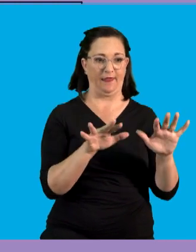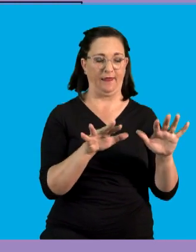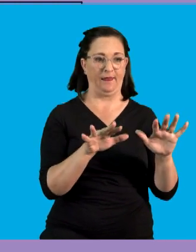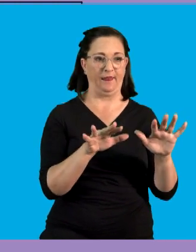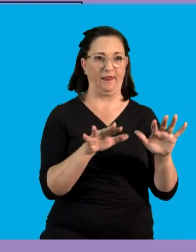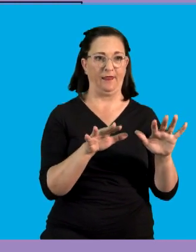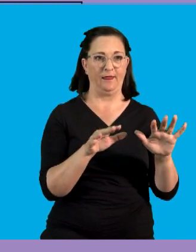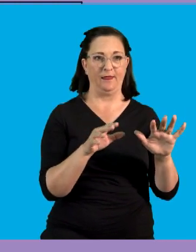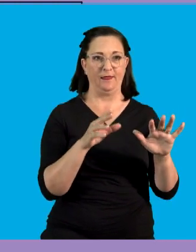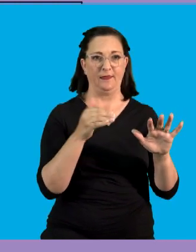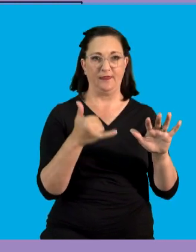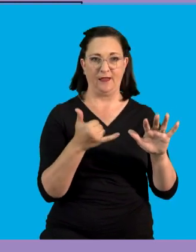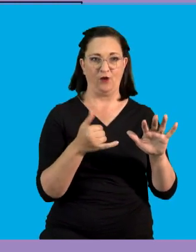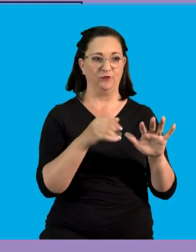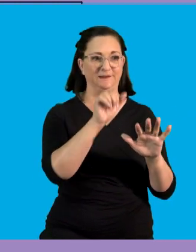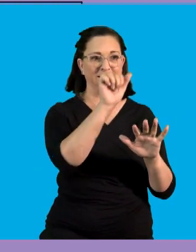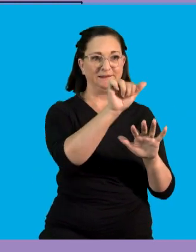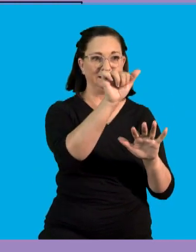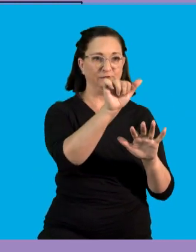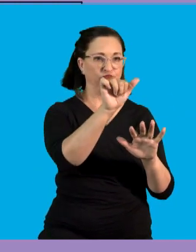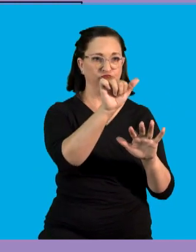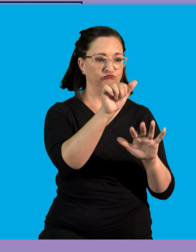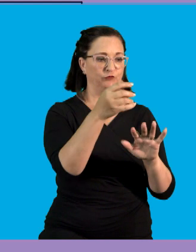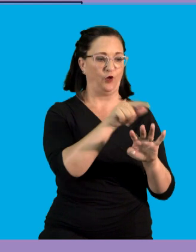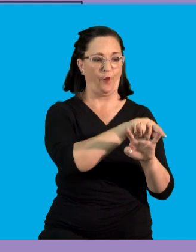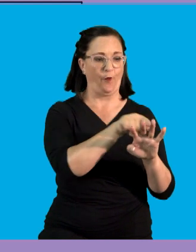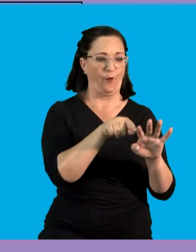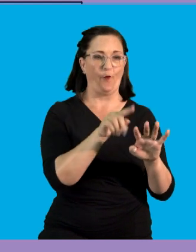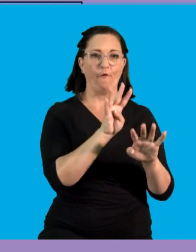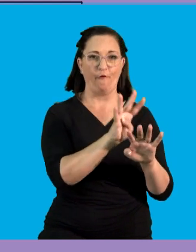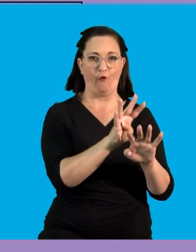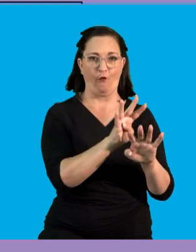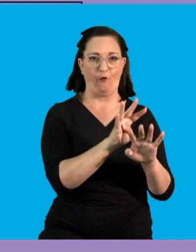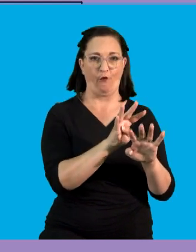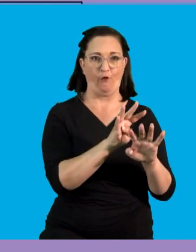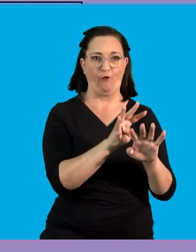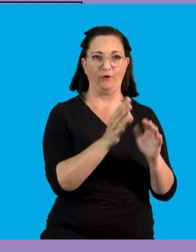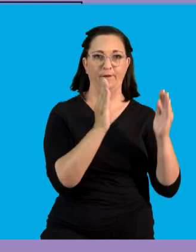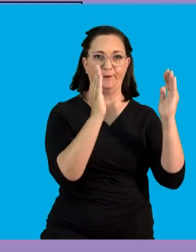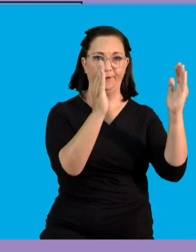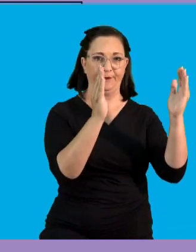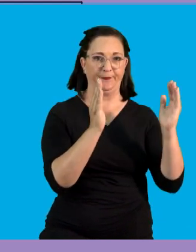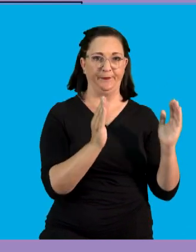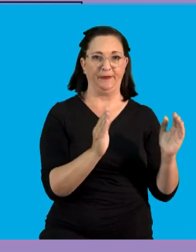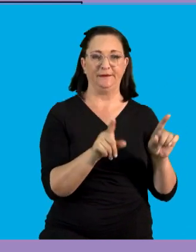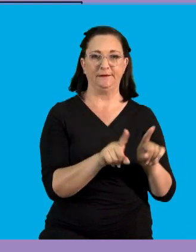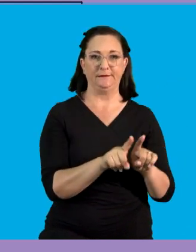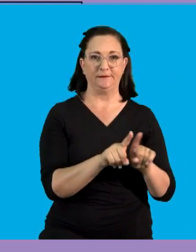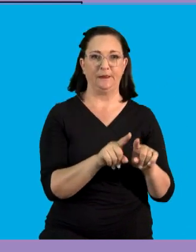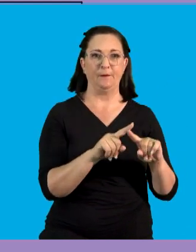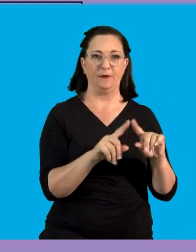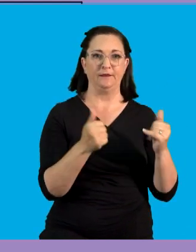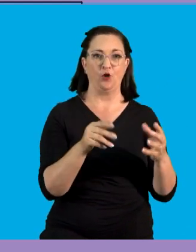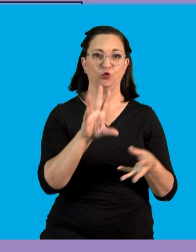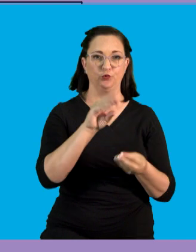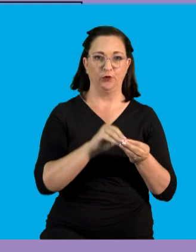cut it into 10 pieces, I'm no longer taking 16, I'm just taking 4. So I'm just taking 4 pieces out of